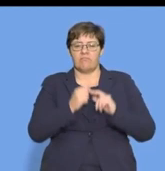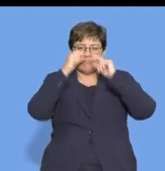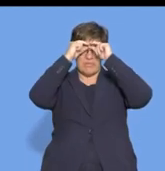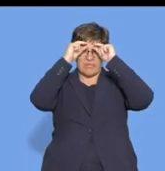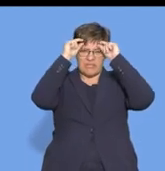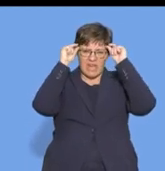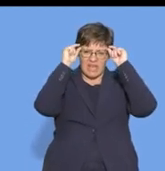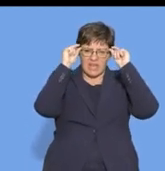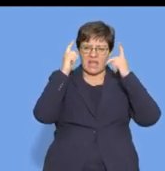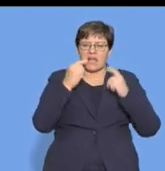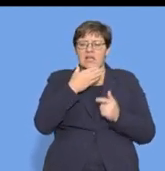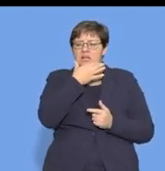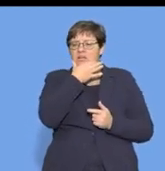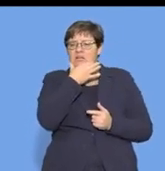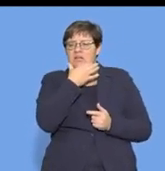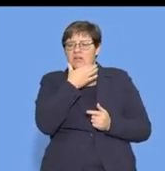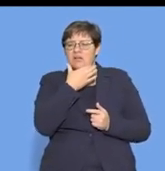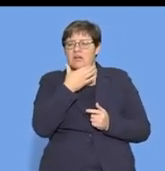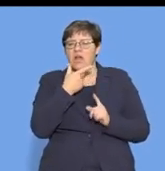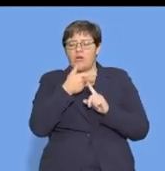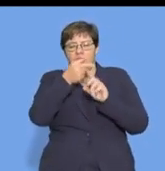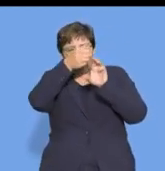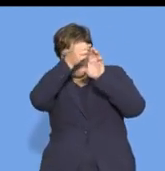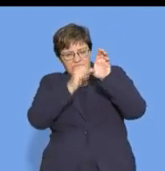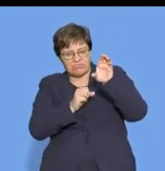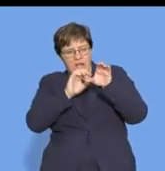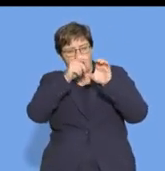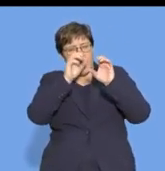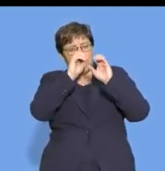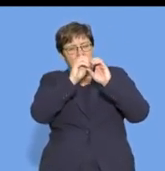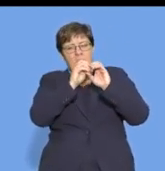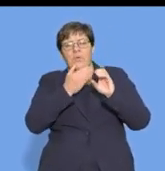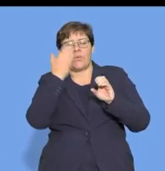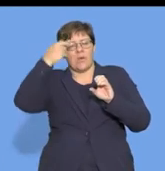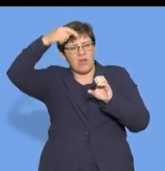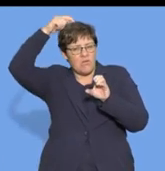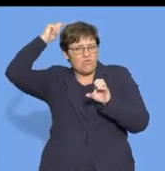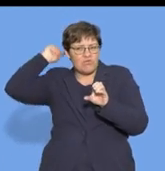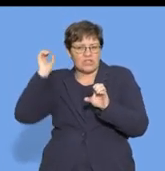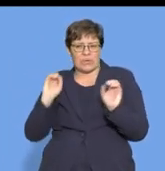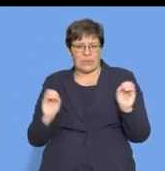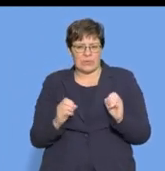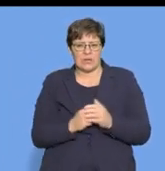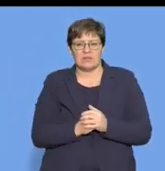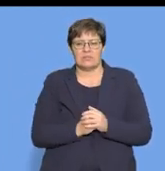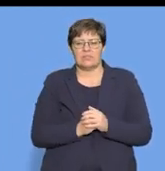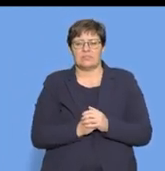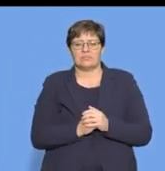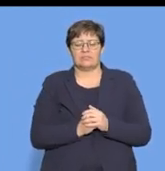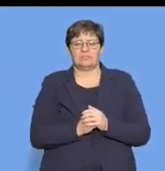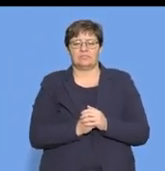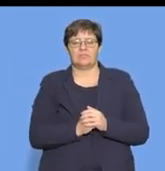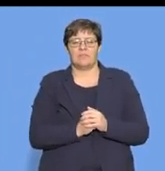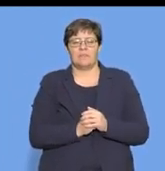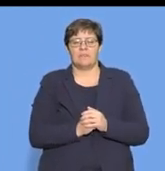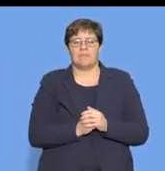more ape-like. The jaws are more ape-like because they're wide. There's no chin, which is more ape-like. There's thick brow